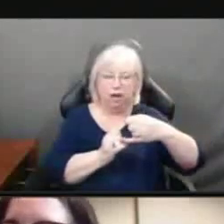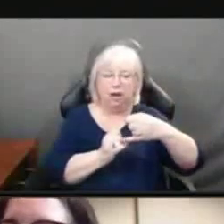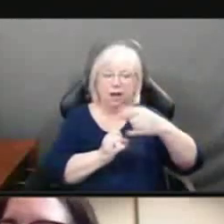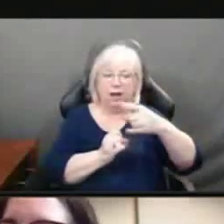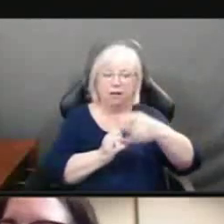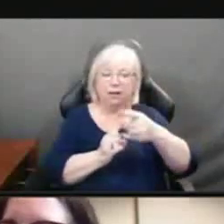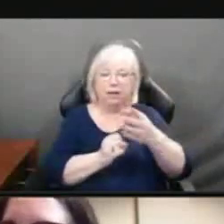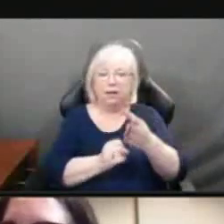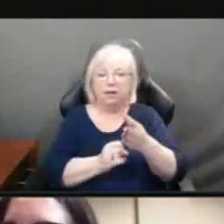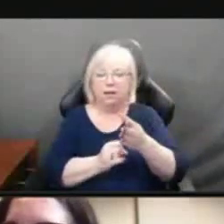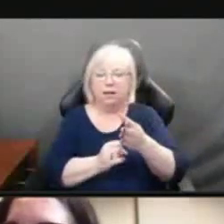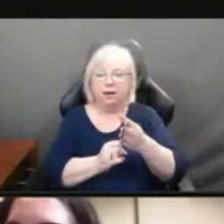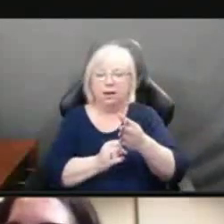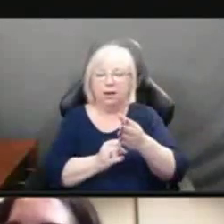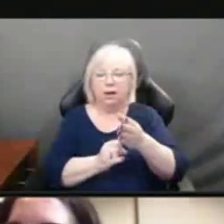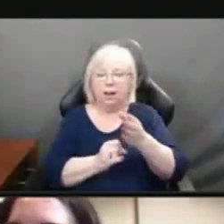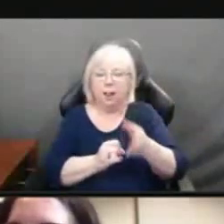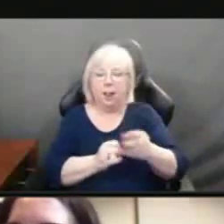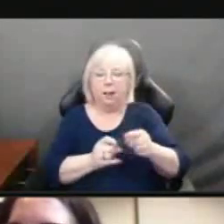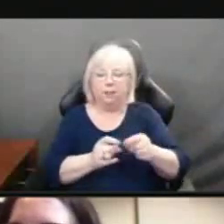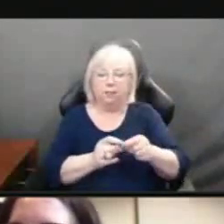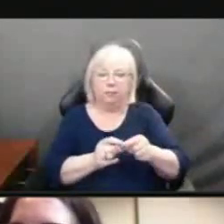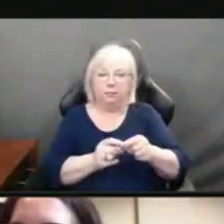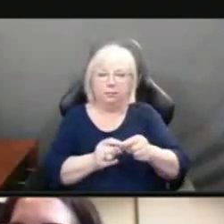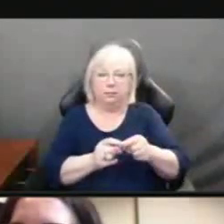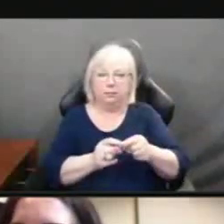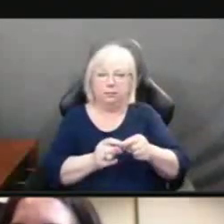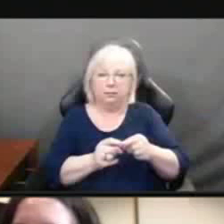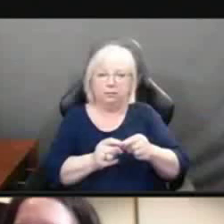rezone over to the residential, that's to the west.